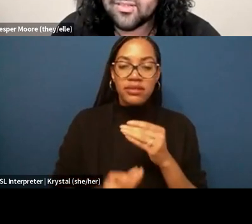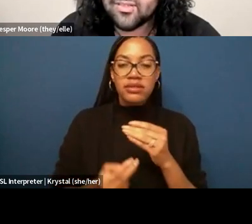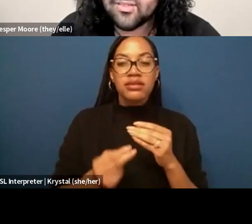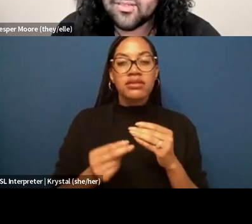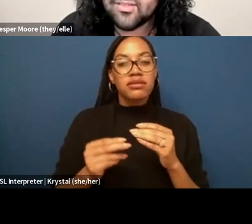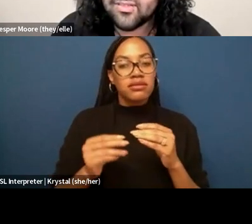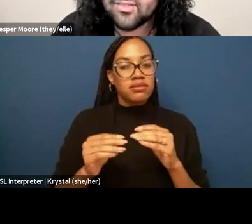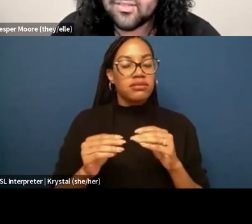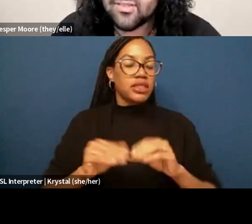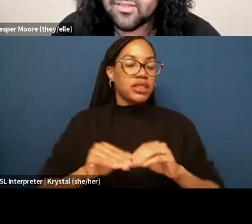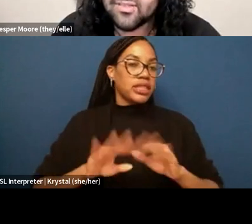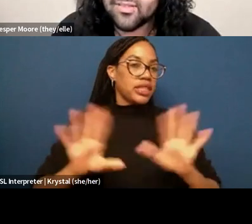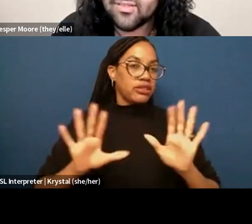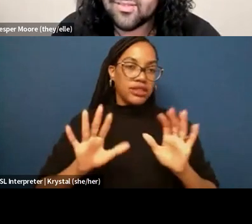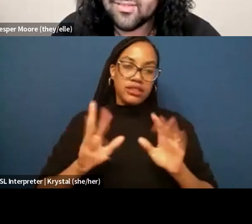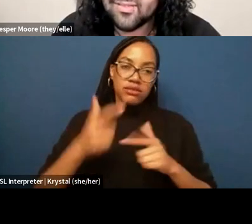many, if not all of us.